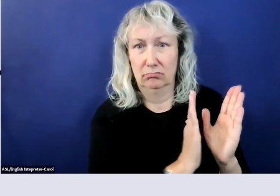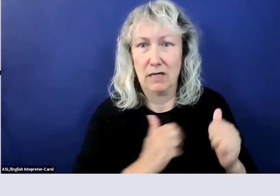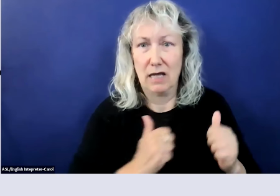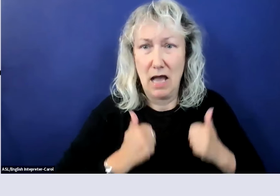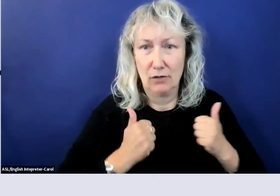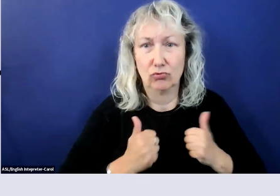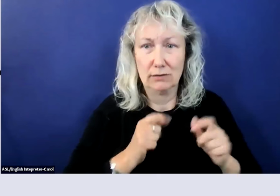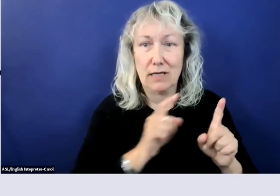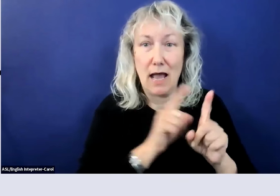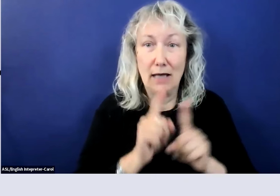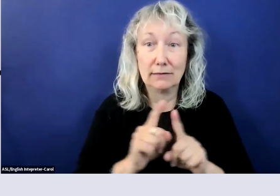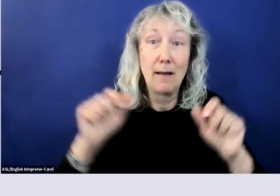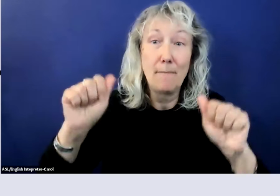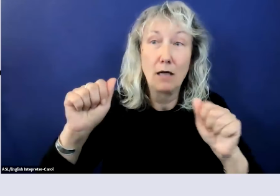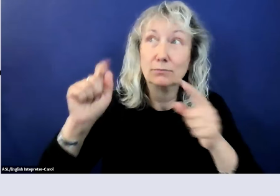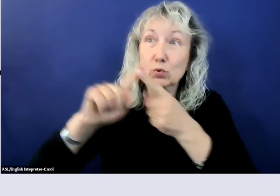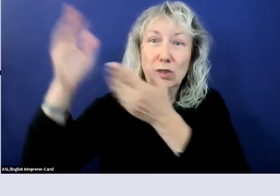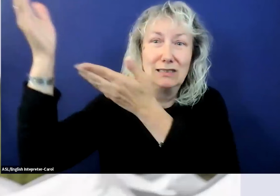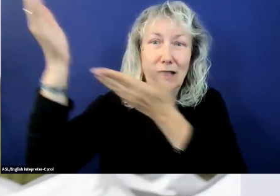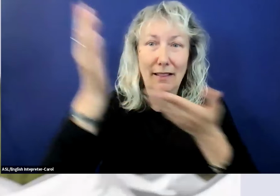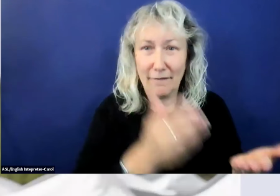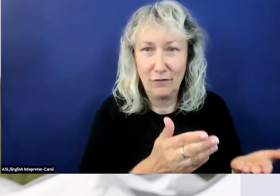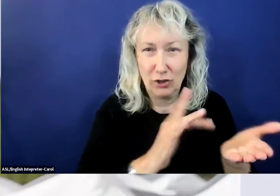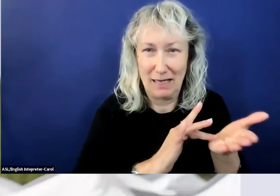location. Next slide, please.